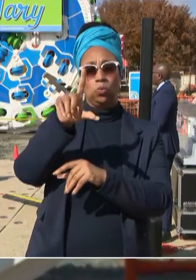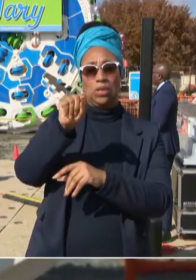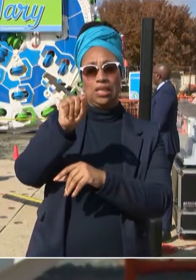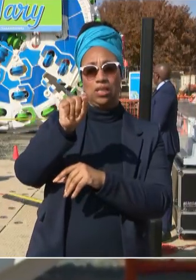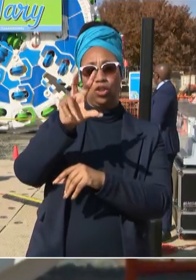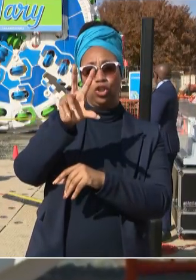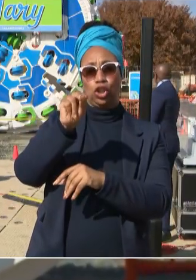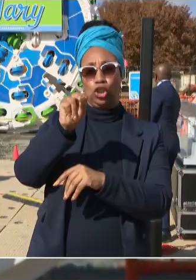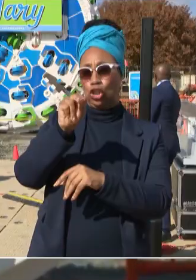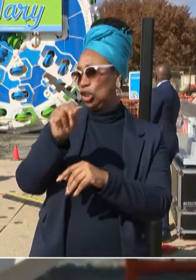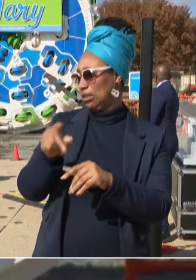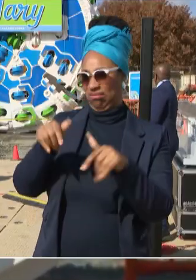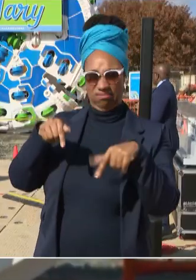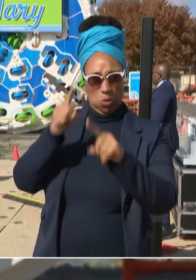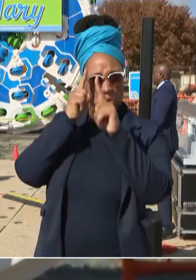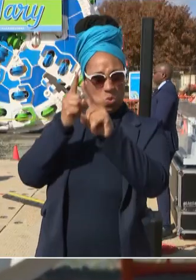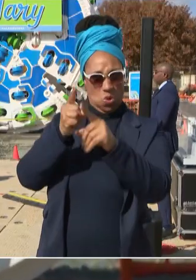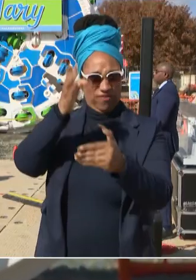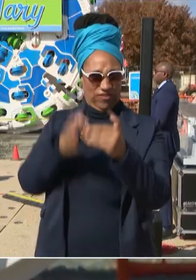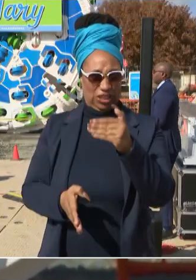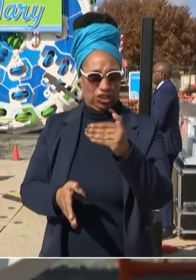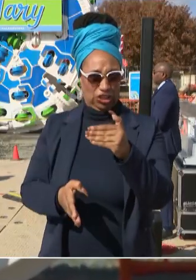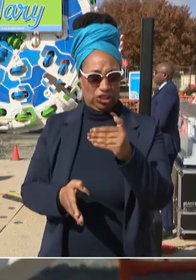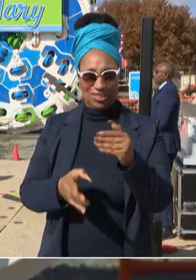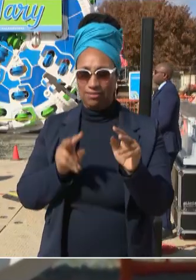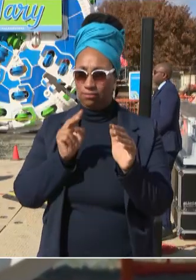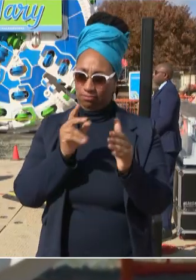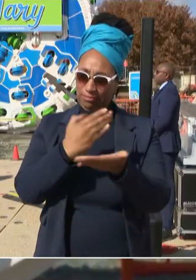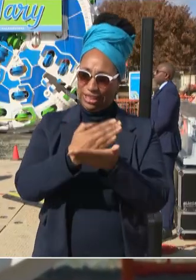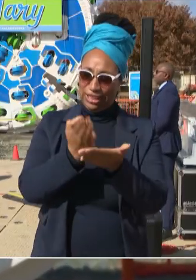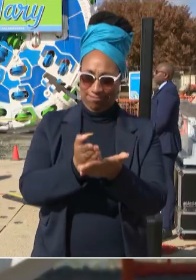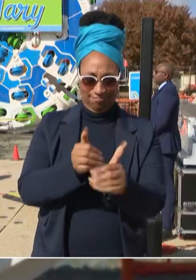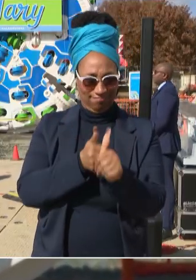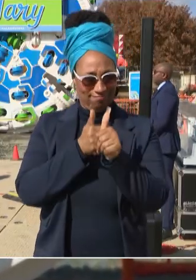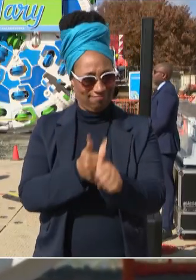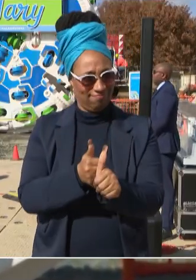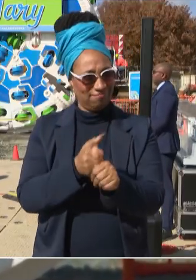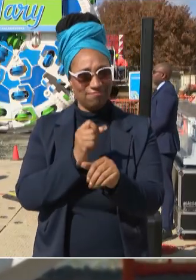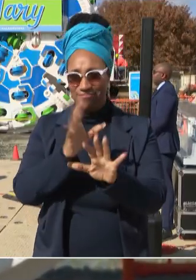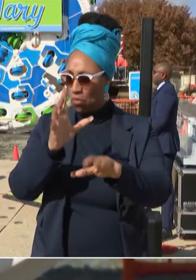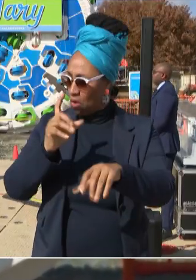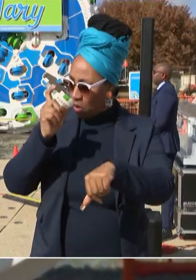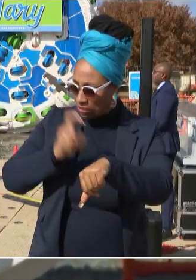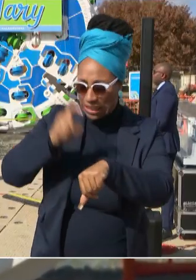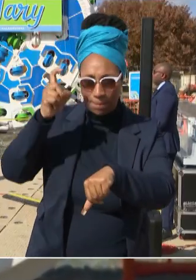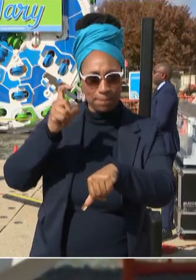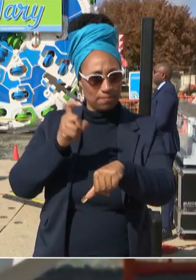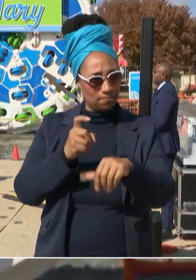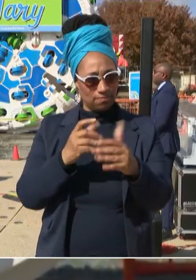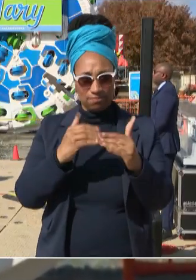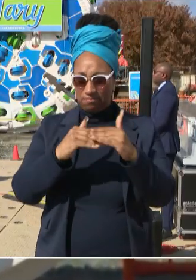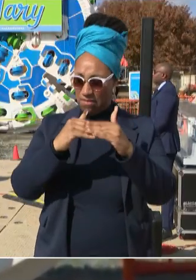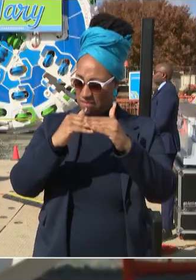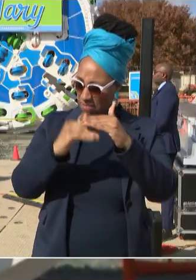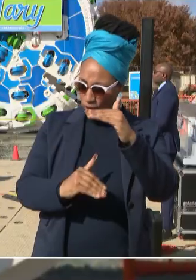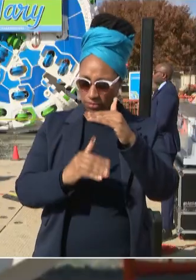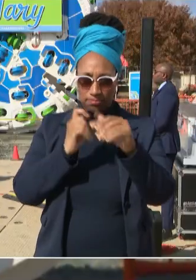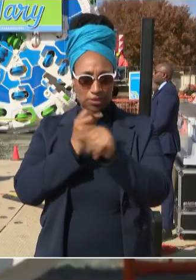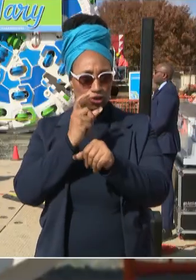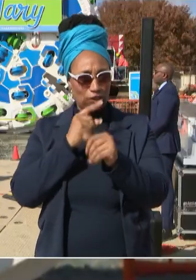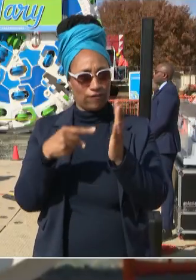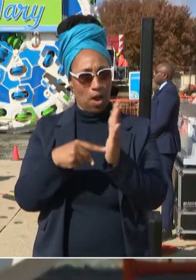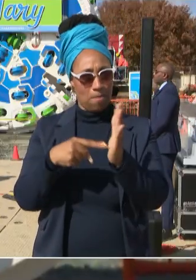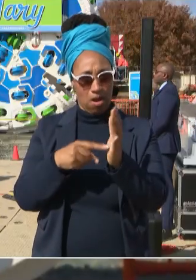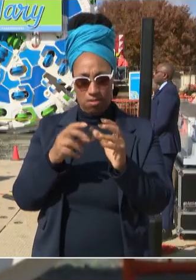under budget. I see my friends over here. I say that every day, sometimes 4 or 5 times a day.